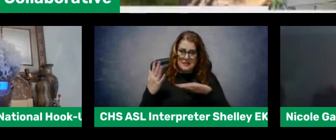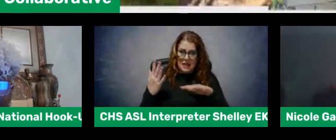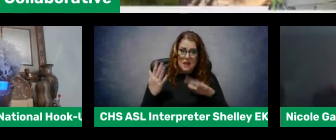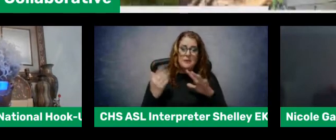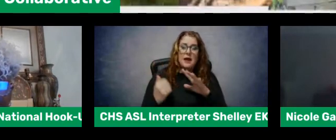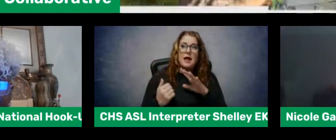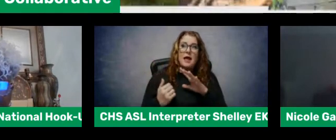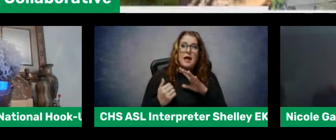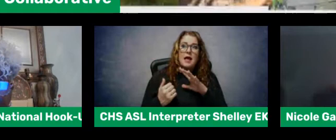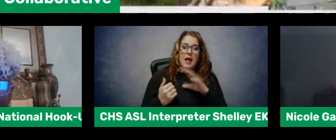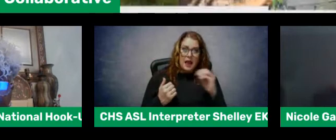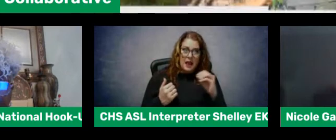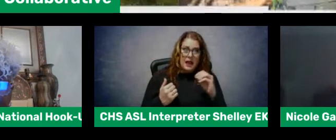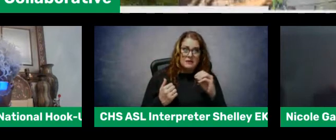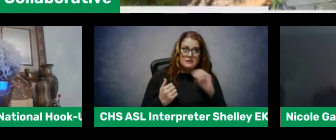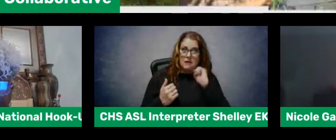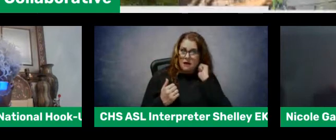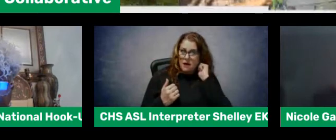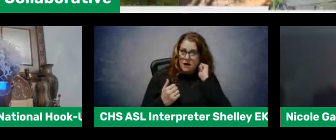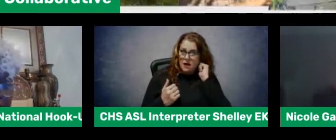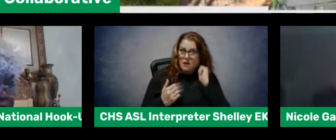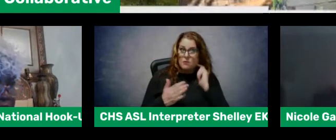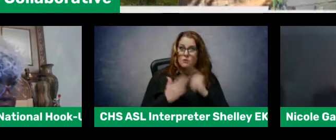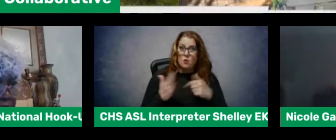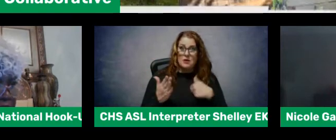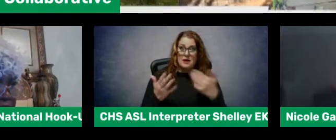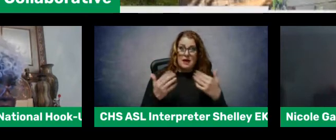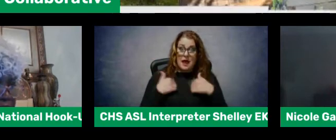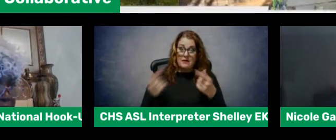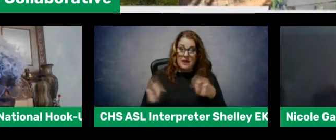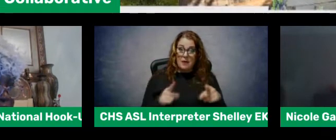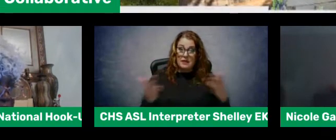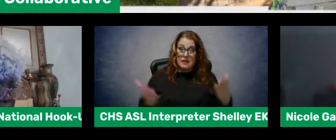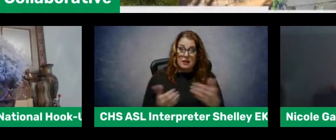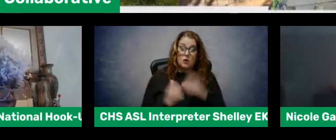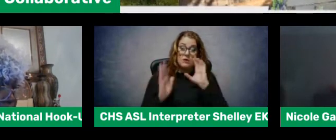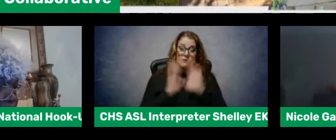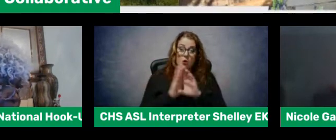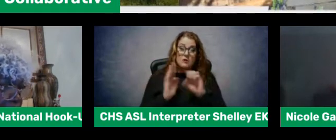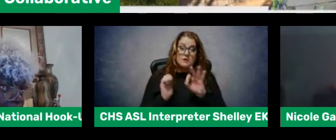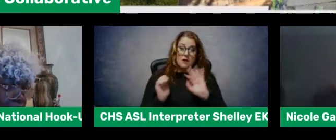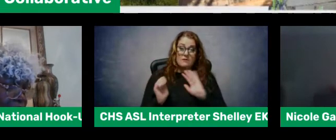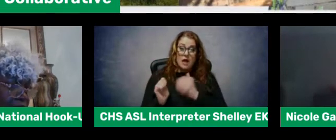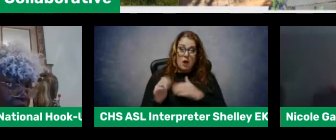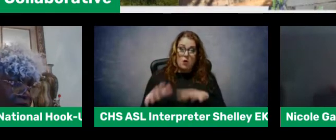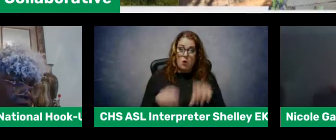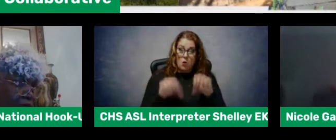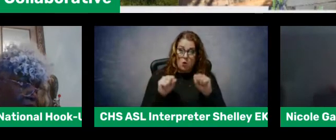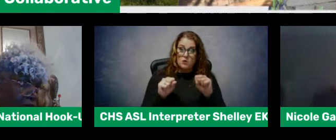and what we have going on here. So those are photos of our Holston human